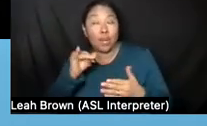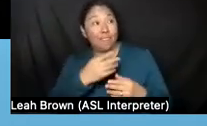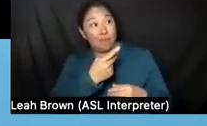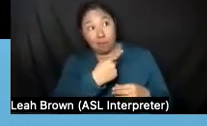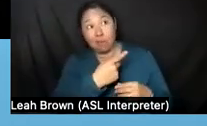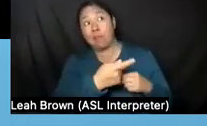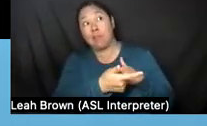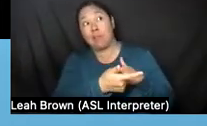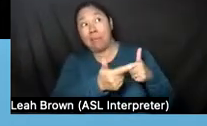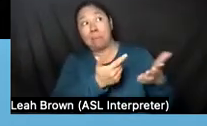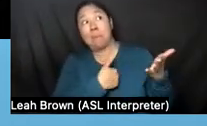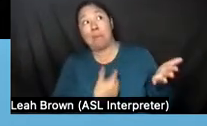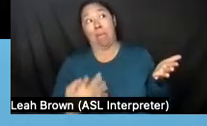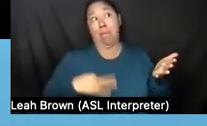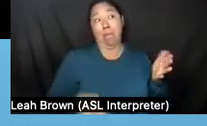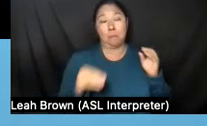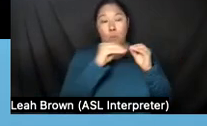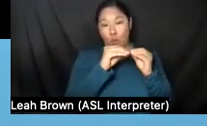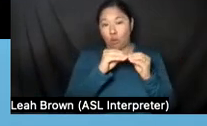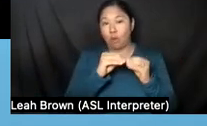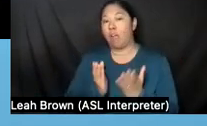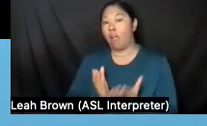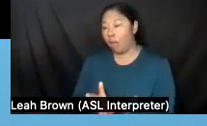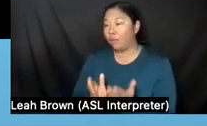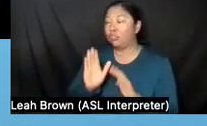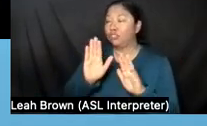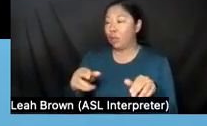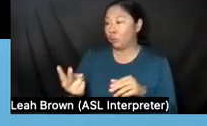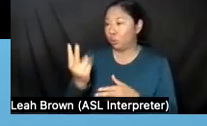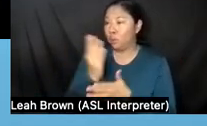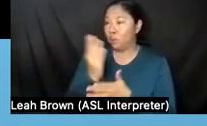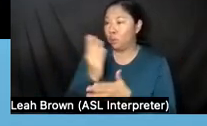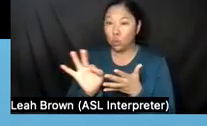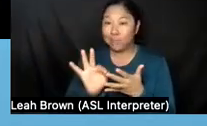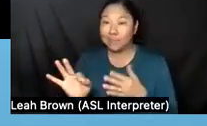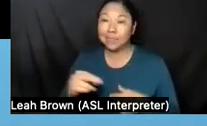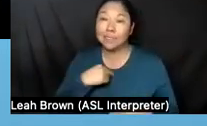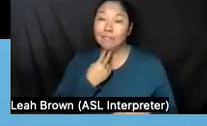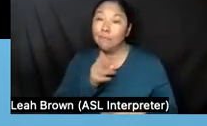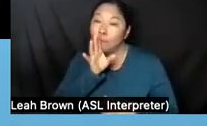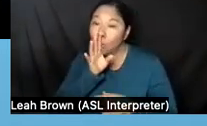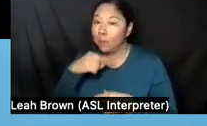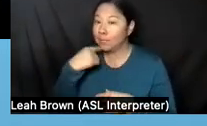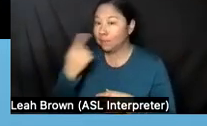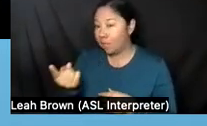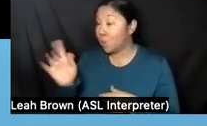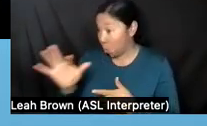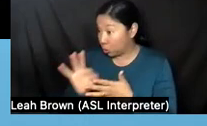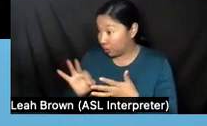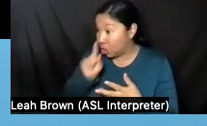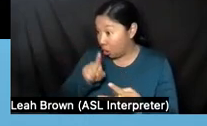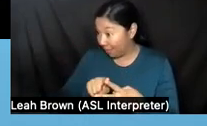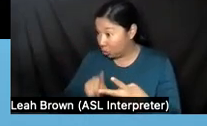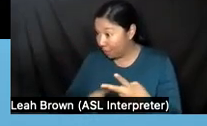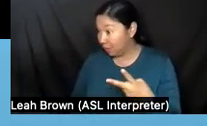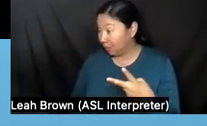get more out of it. Offer your child a 2-part choice of when they are verbally resisting. So your choices are